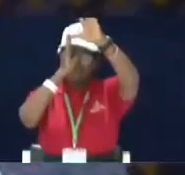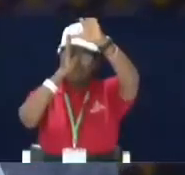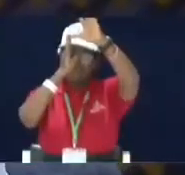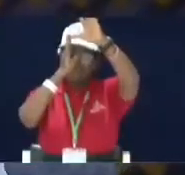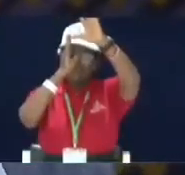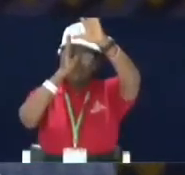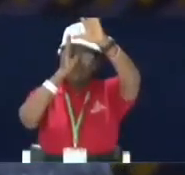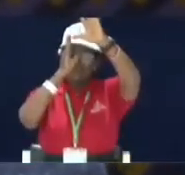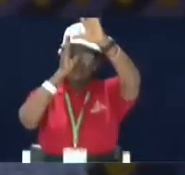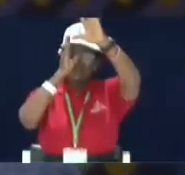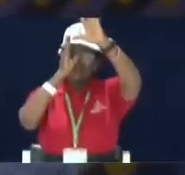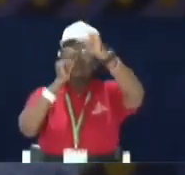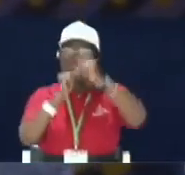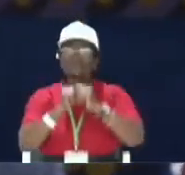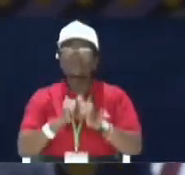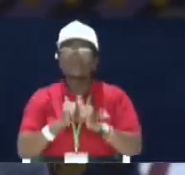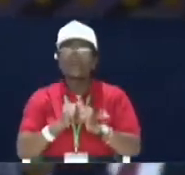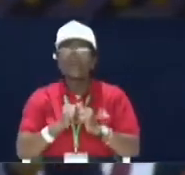The secret